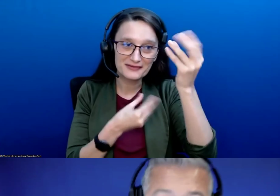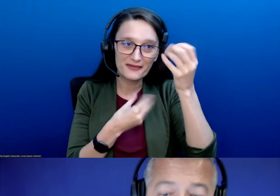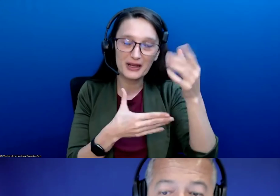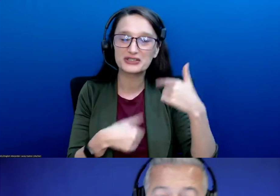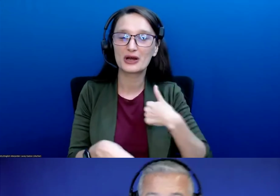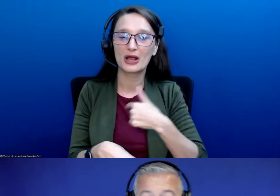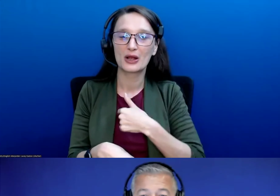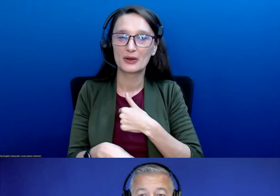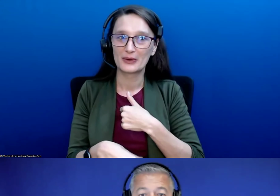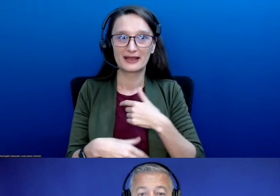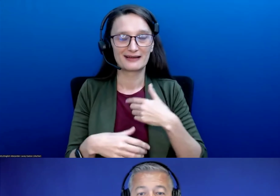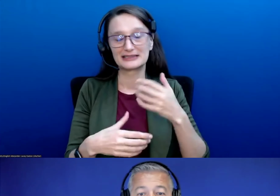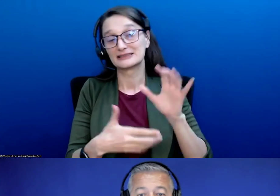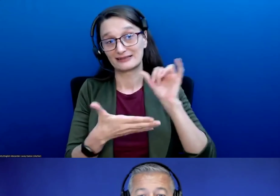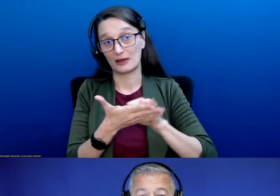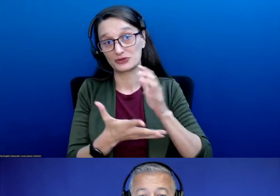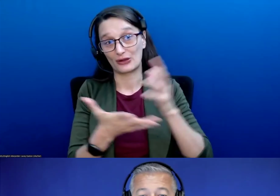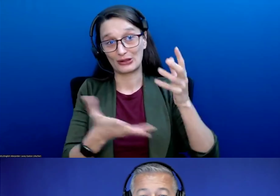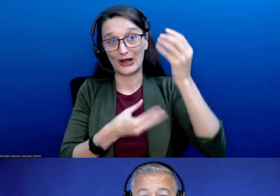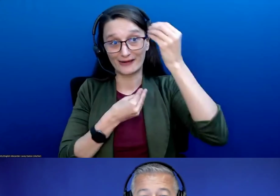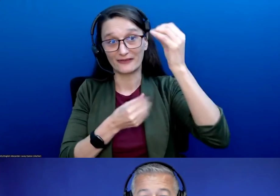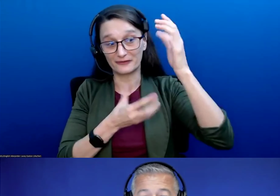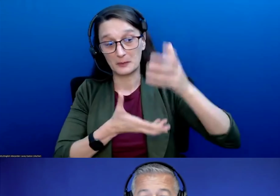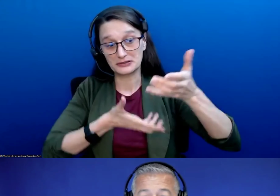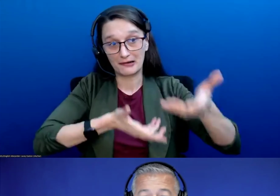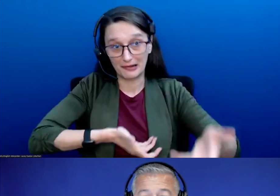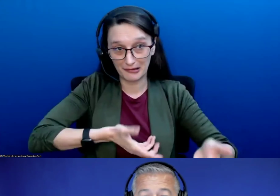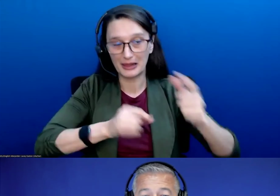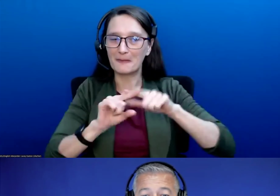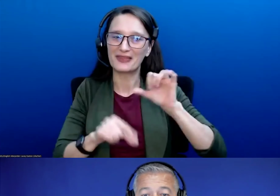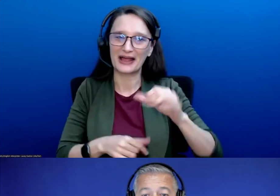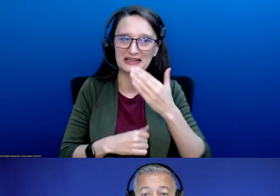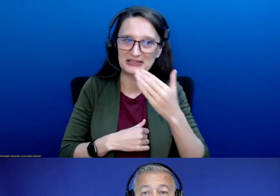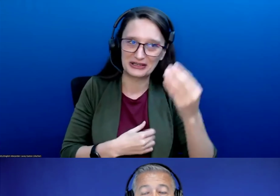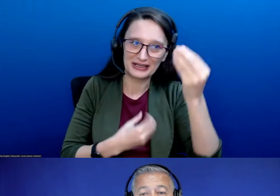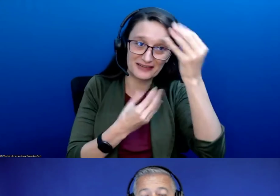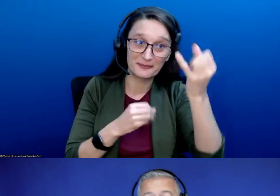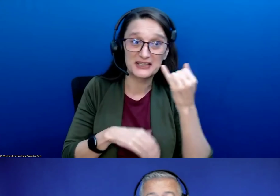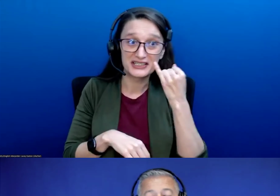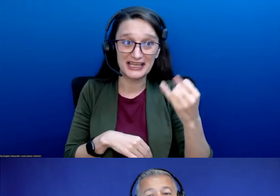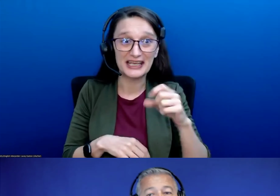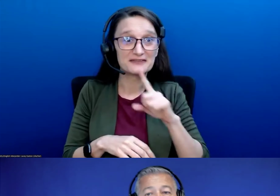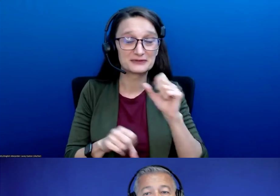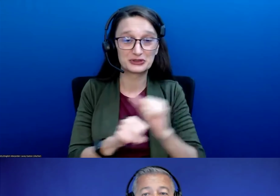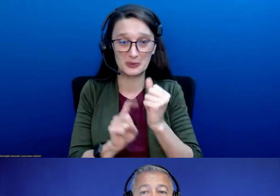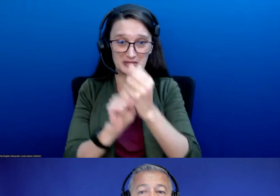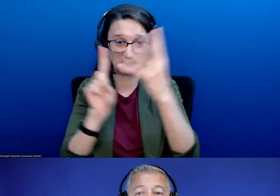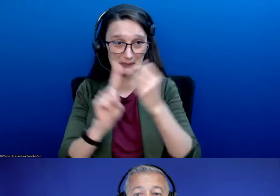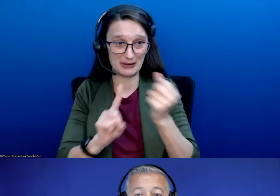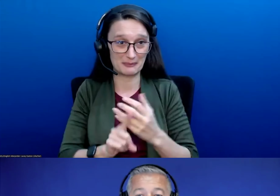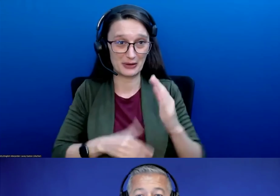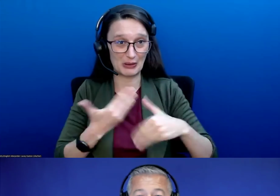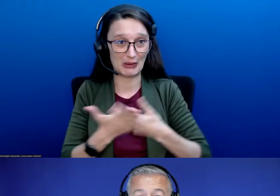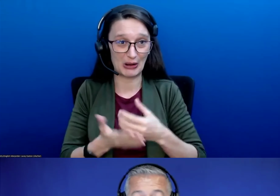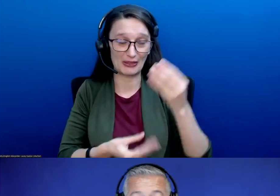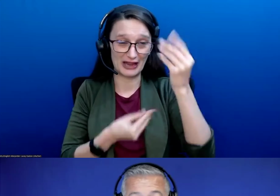It's a lot of information, but it's good information. If we were to dive into everything, this would be a 3-hour training, and we don't want